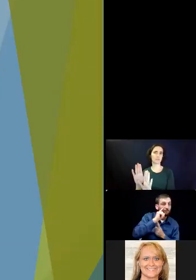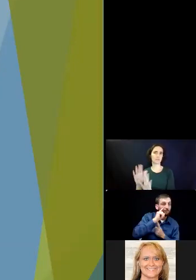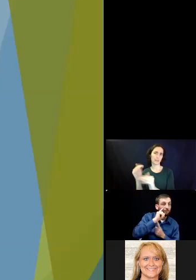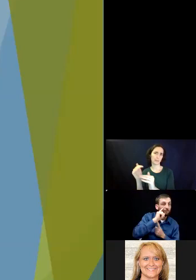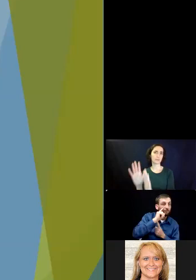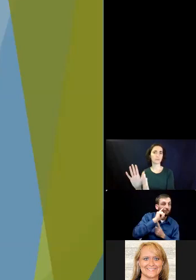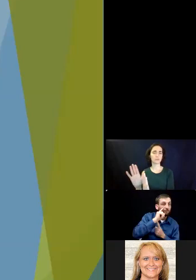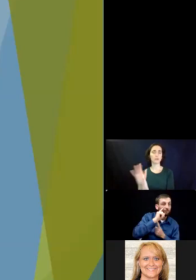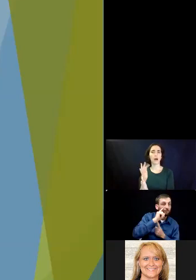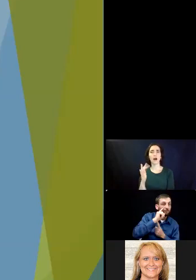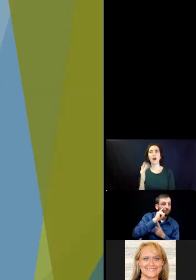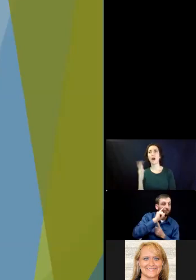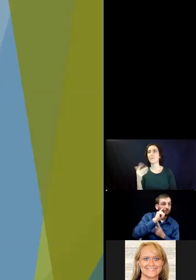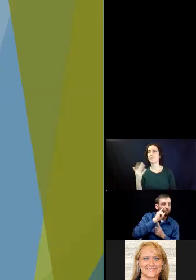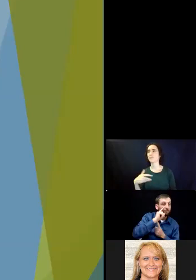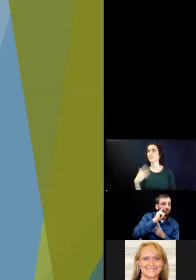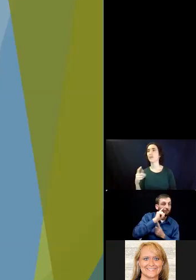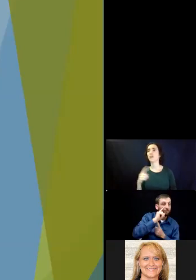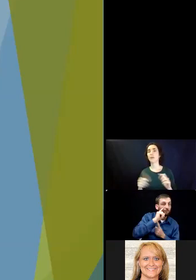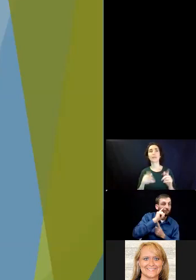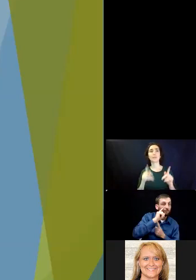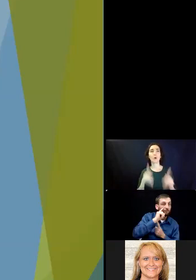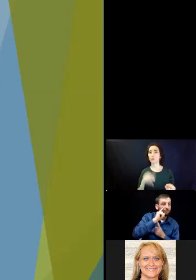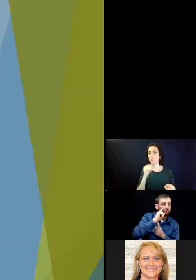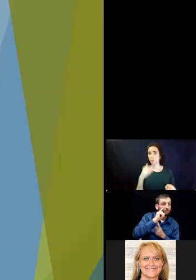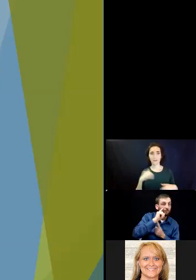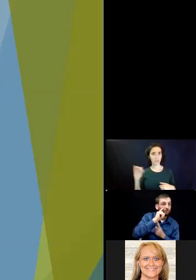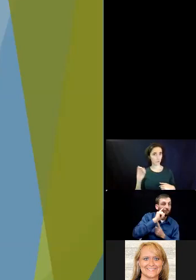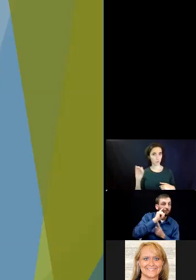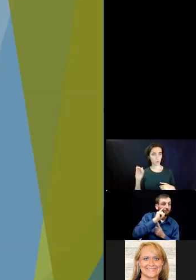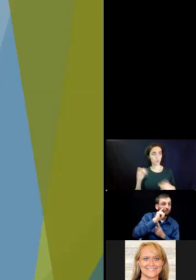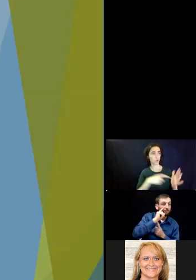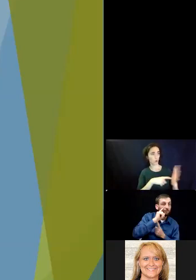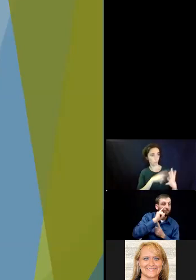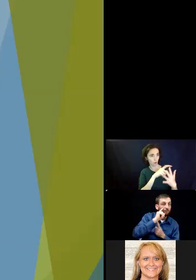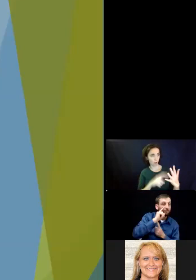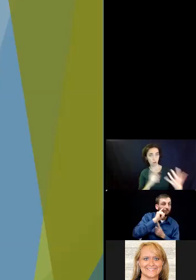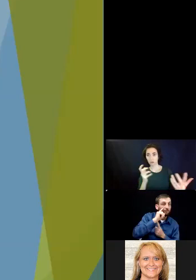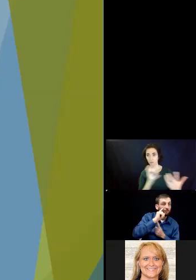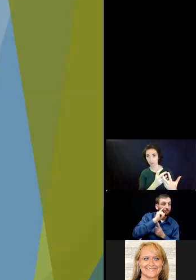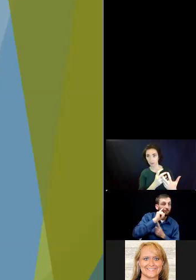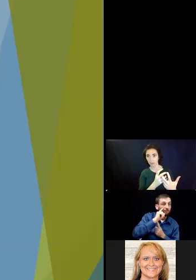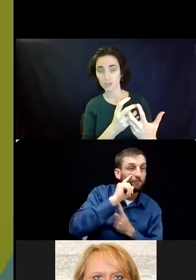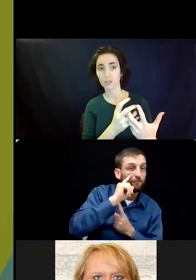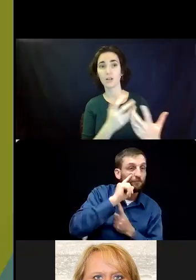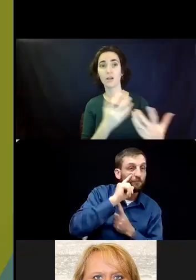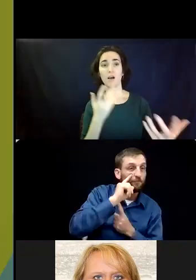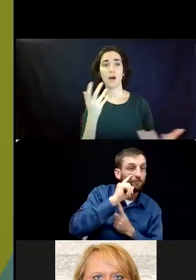But any uninsured individual meeting those requirements is provided with